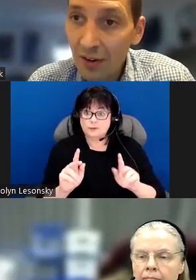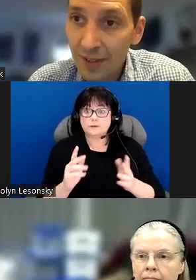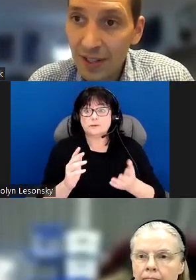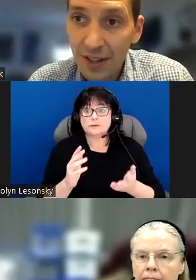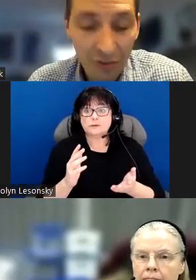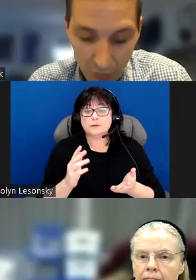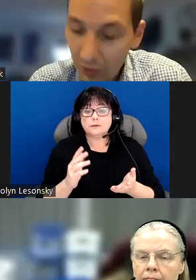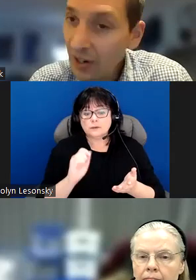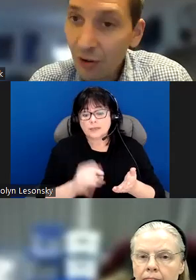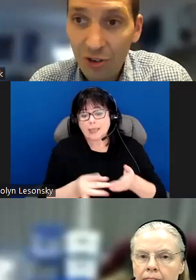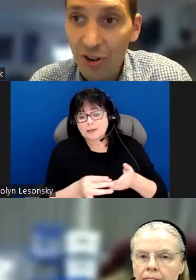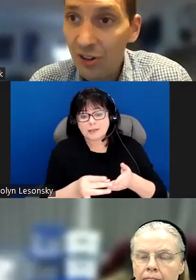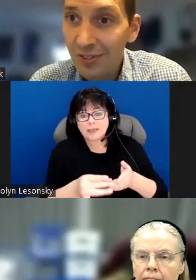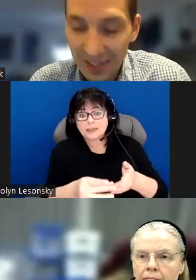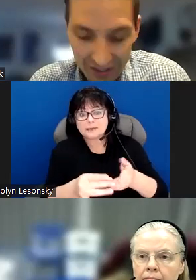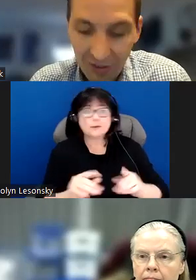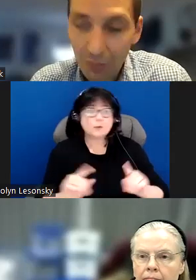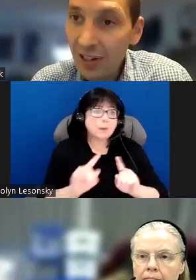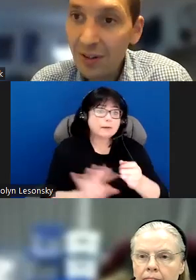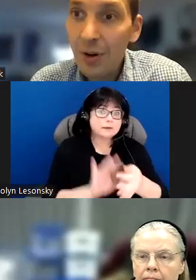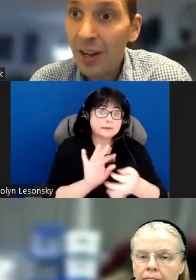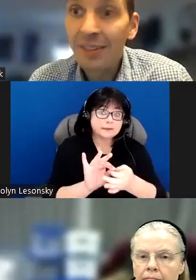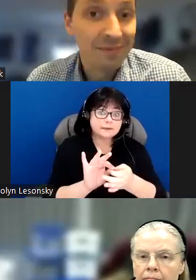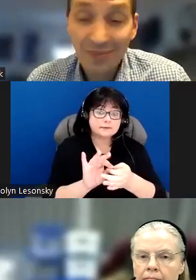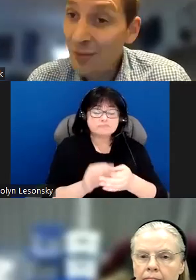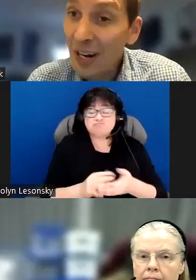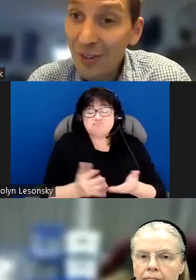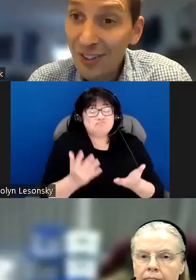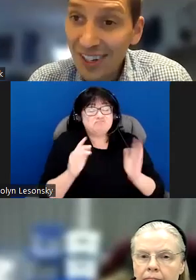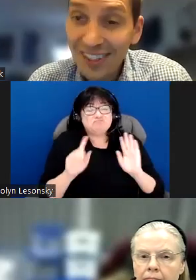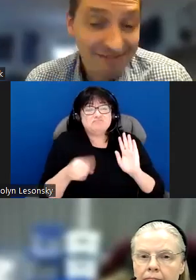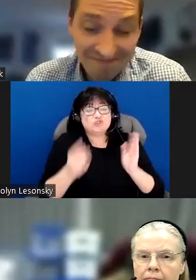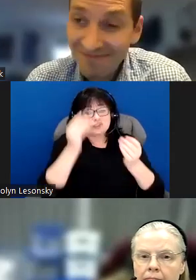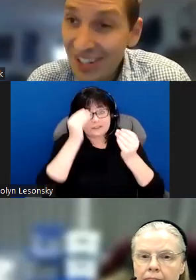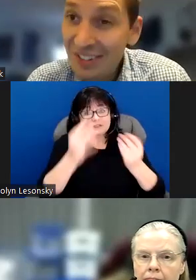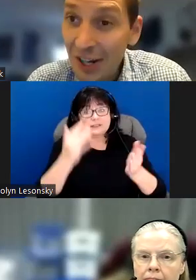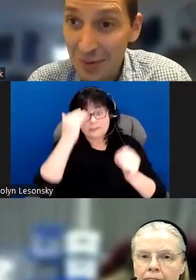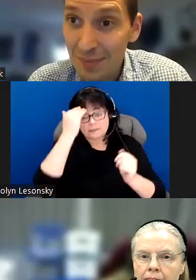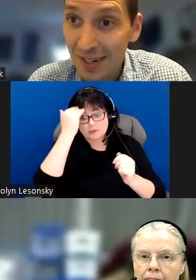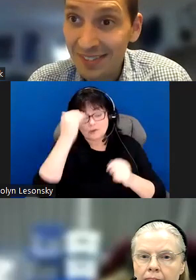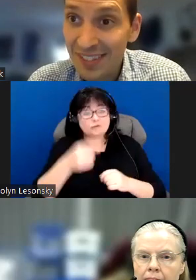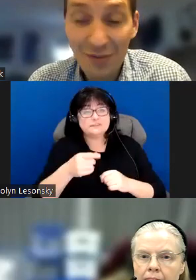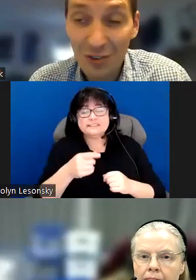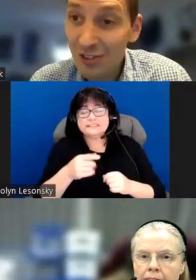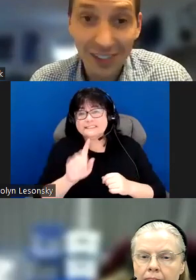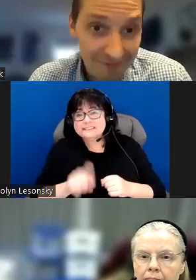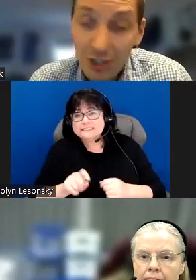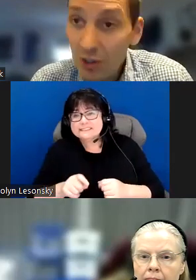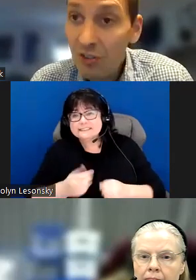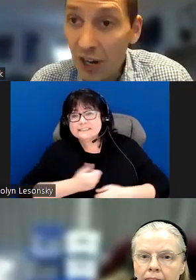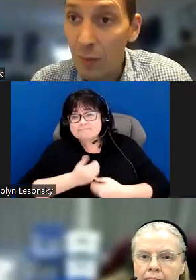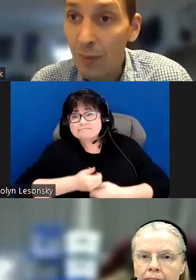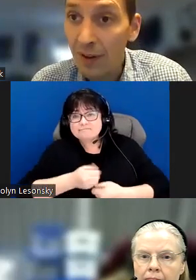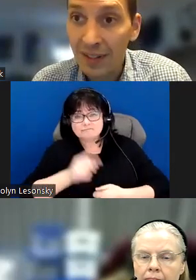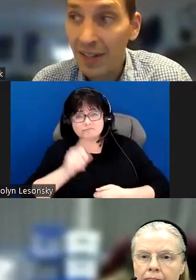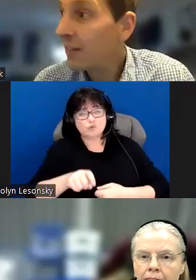towards care. So what would I encourage you to do? Simply let them know, hey, if you're not having a good day, you can talk to me about it. If you're struggling, you